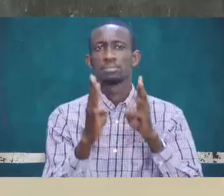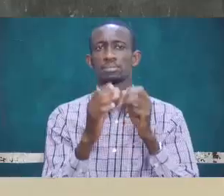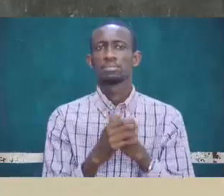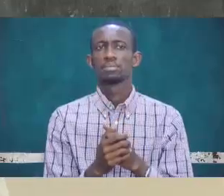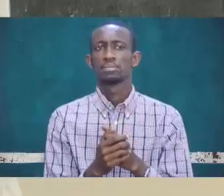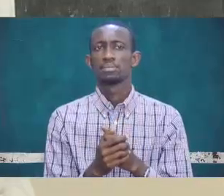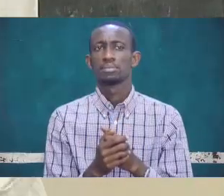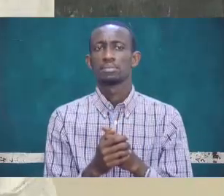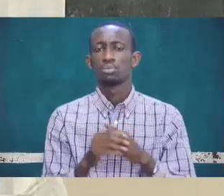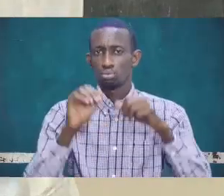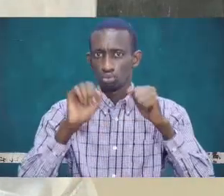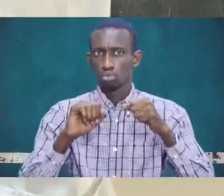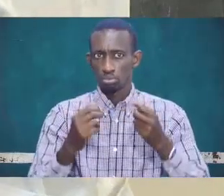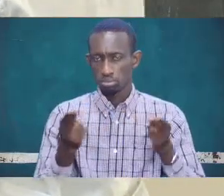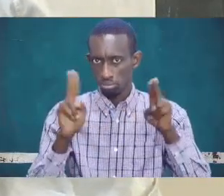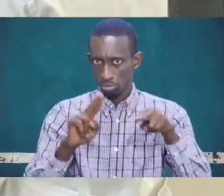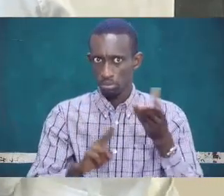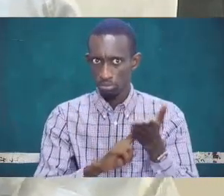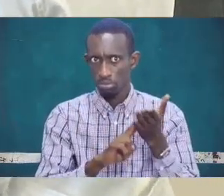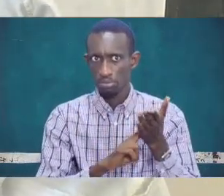that can be used